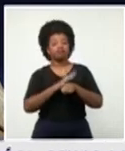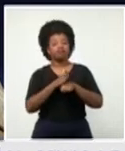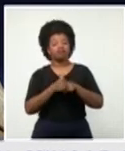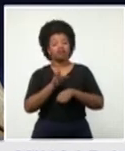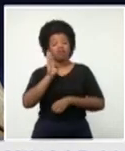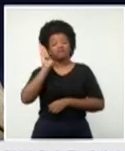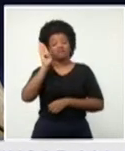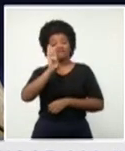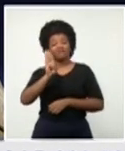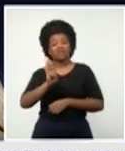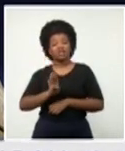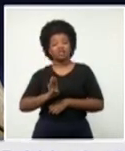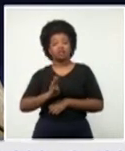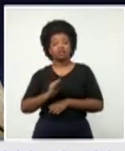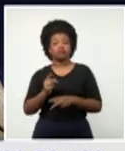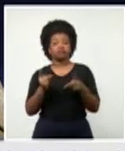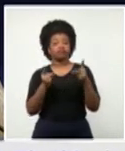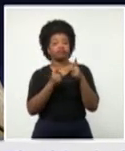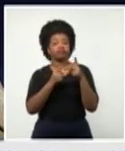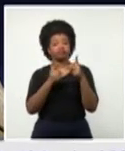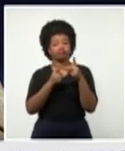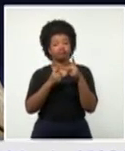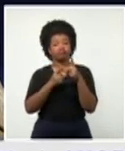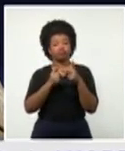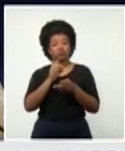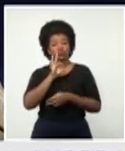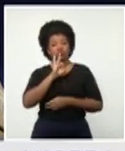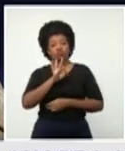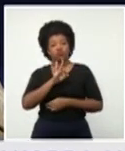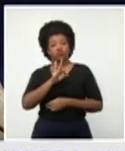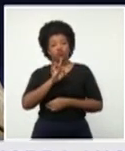Brazil follows second place. On second place with